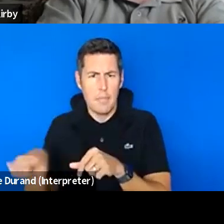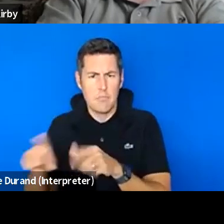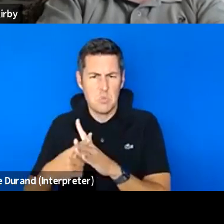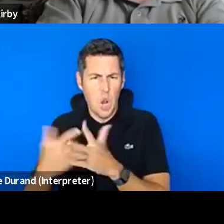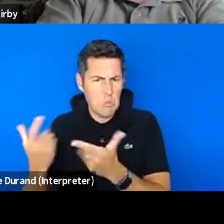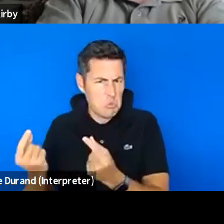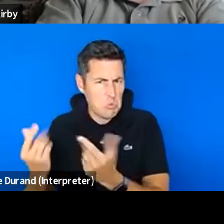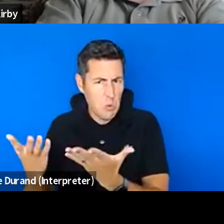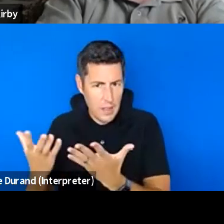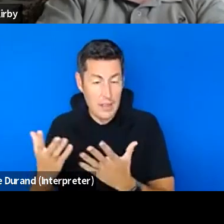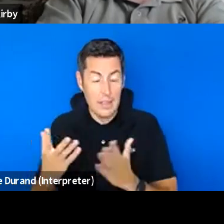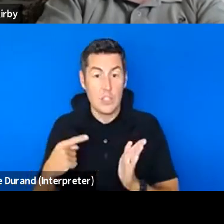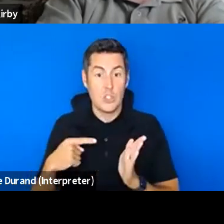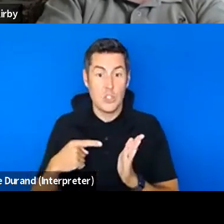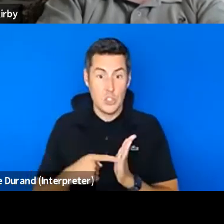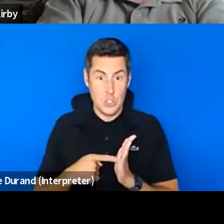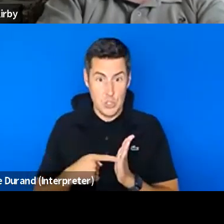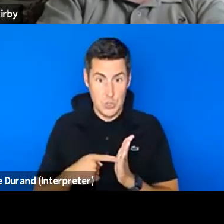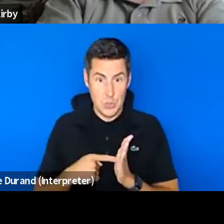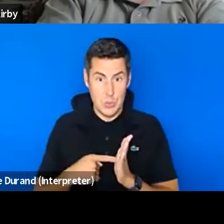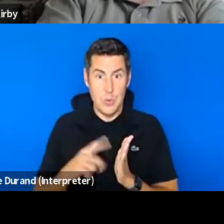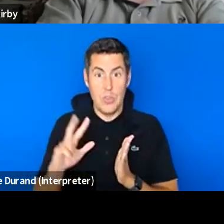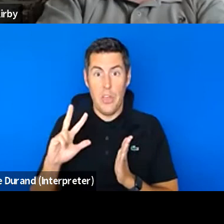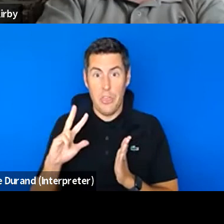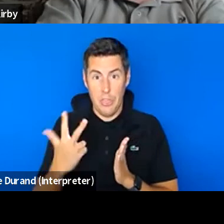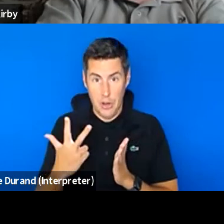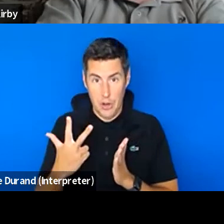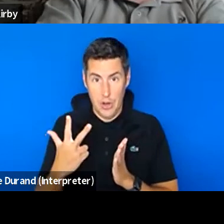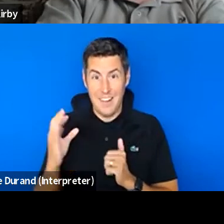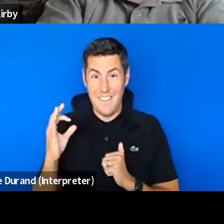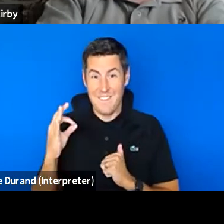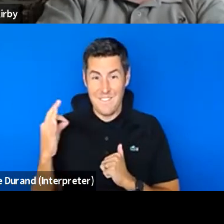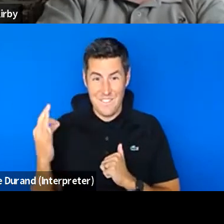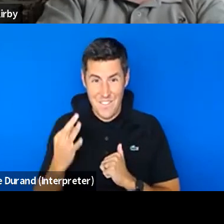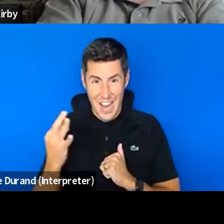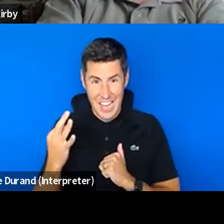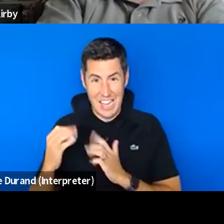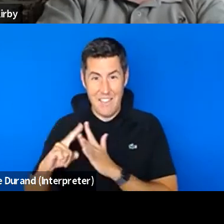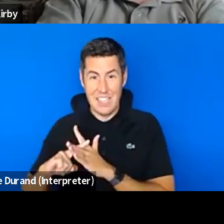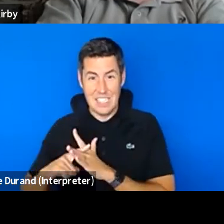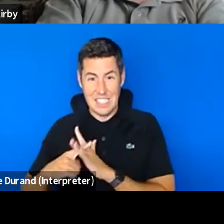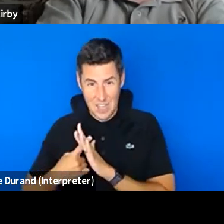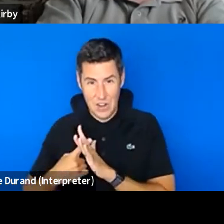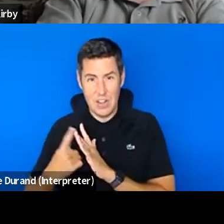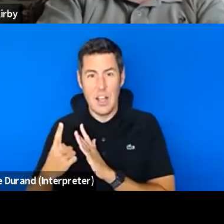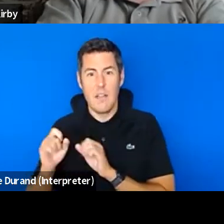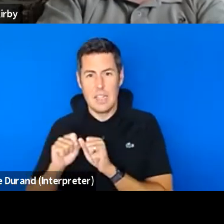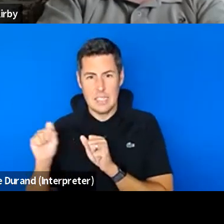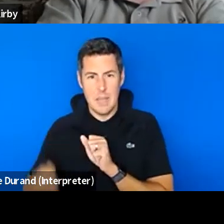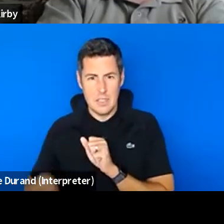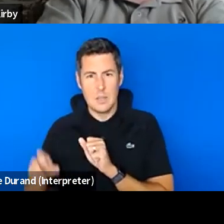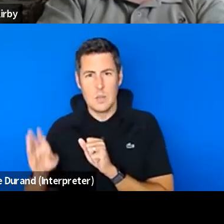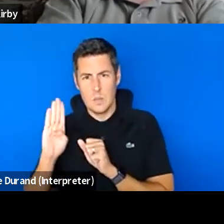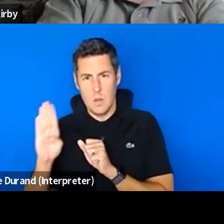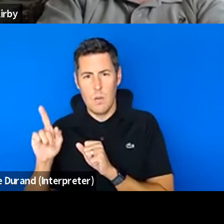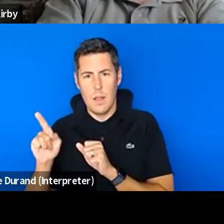always due the third week. Curriculum is always due the third Friday of the start of the semester. Does that make sense? Yeah.